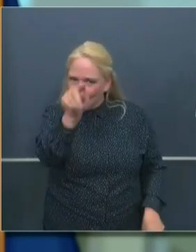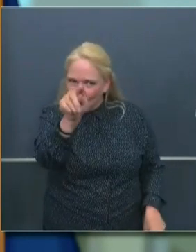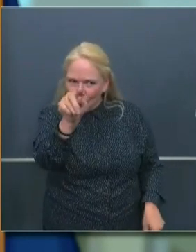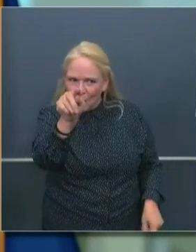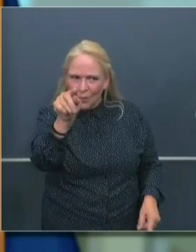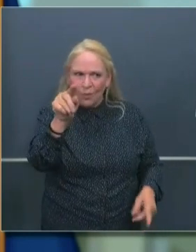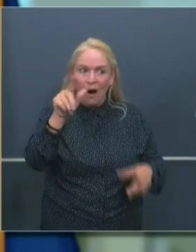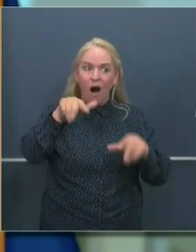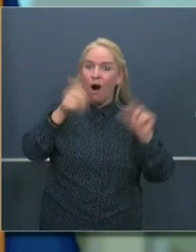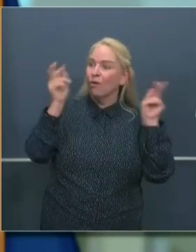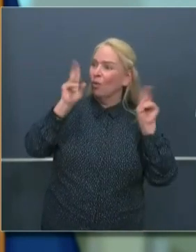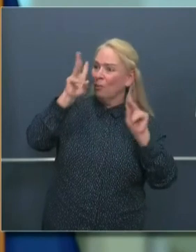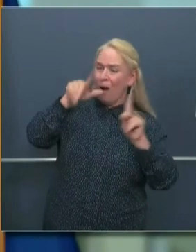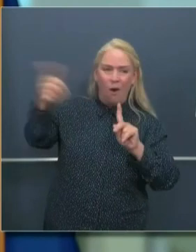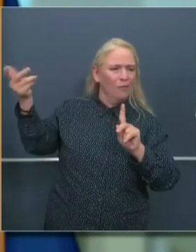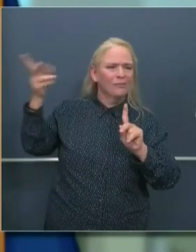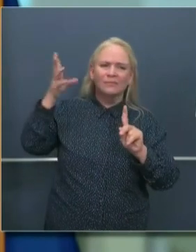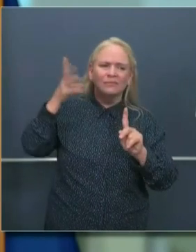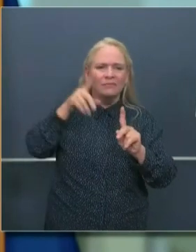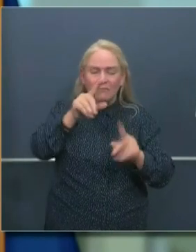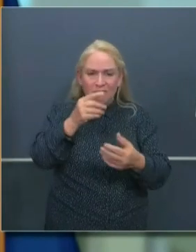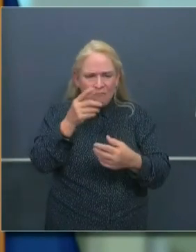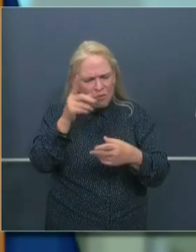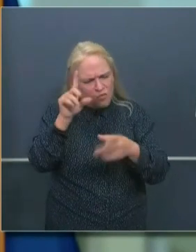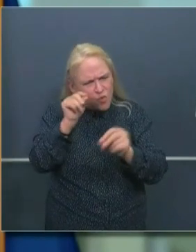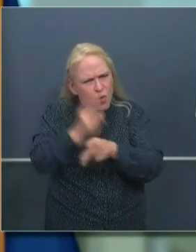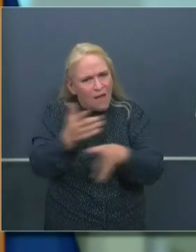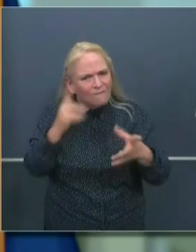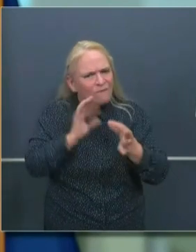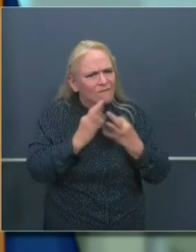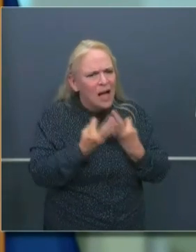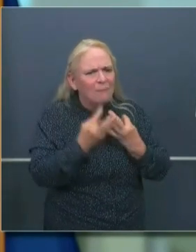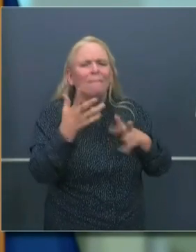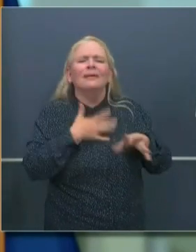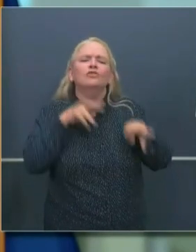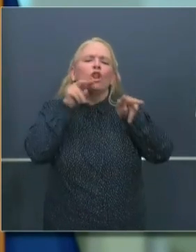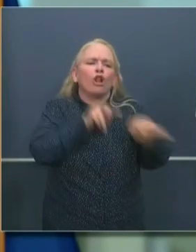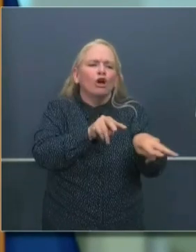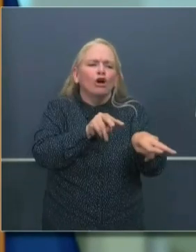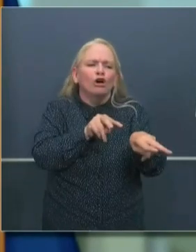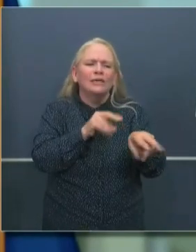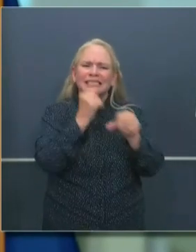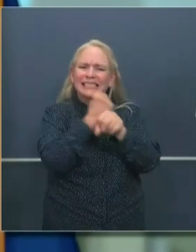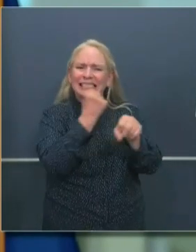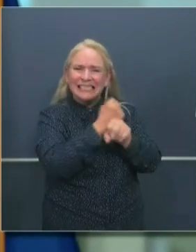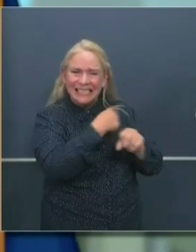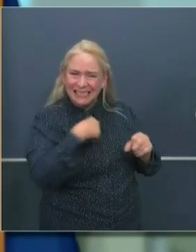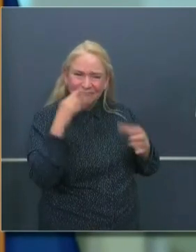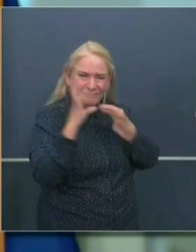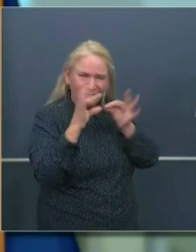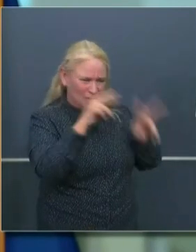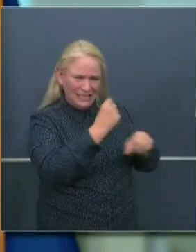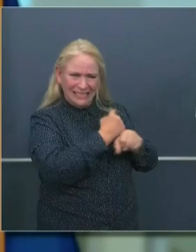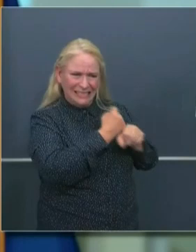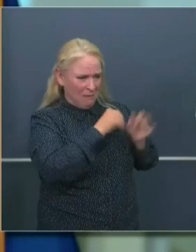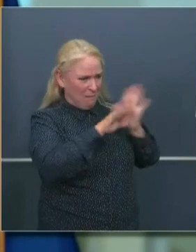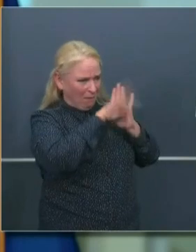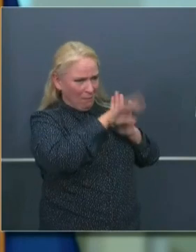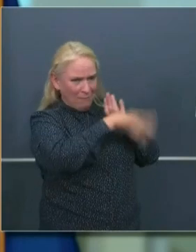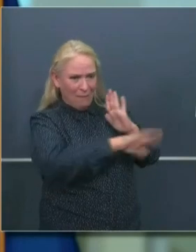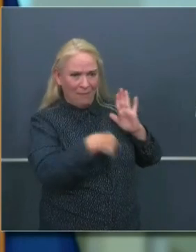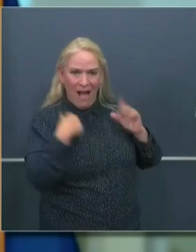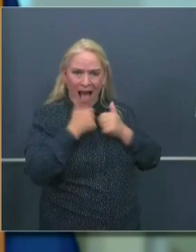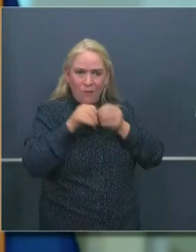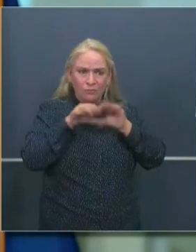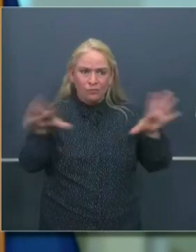you love. Look at the epidemiology. Look at the spread of this virus over the last few weeks.